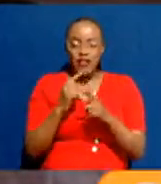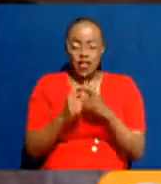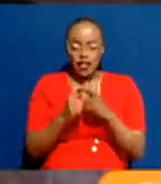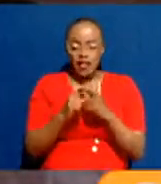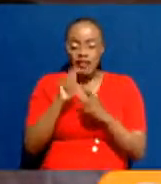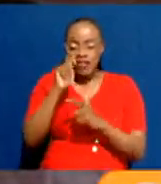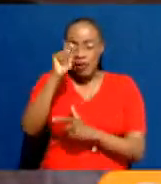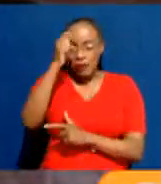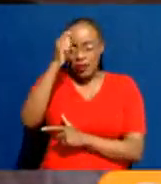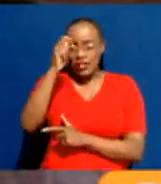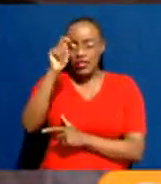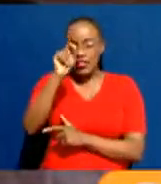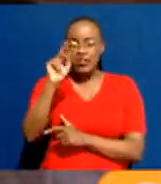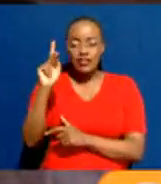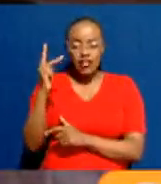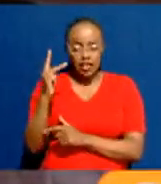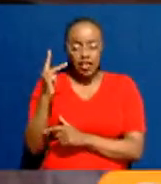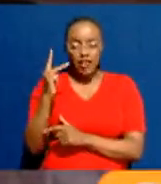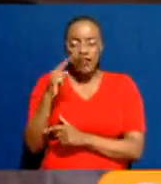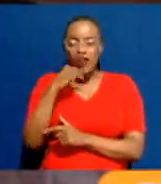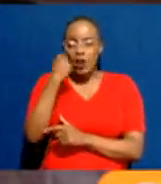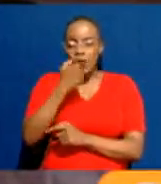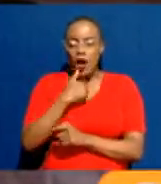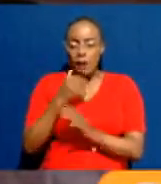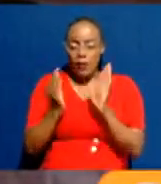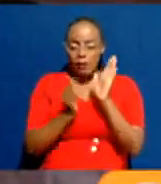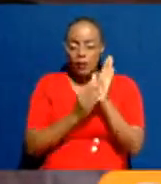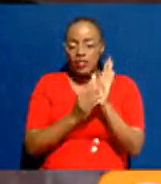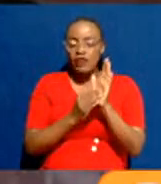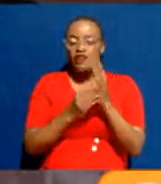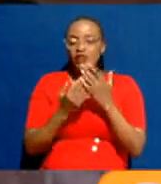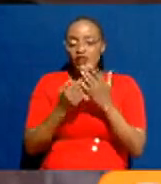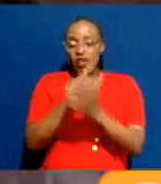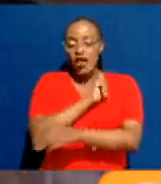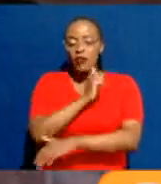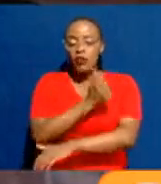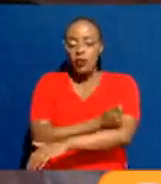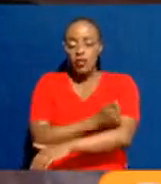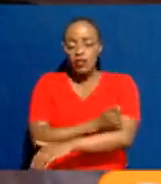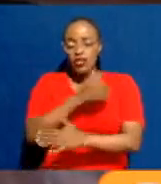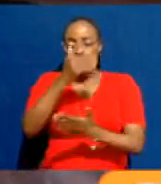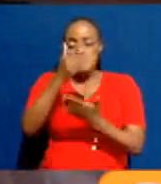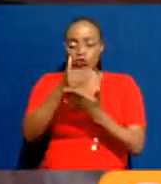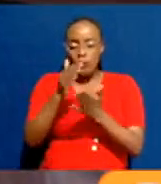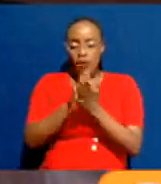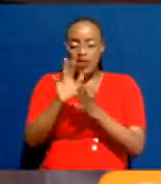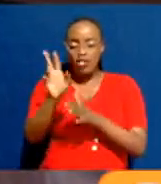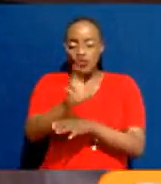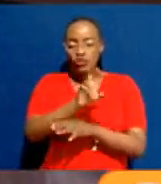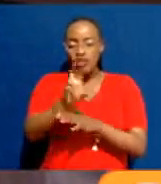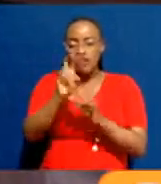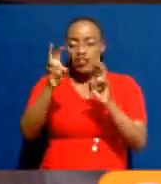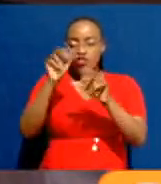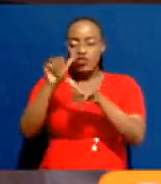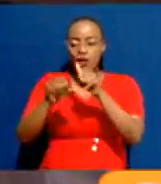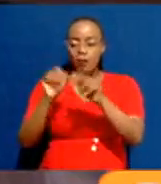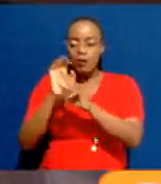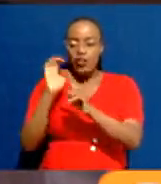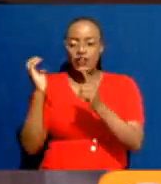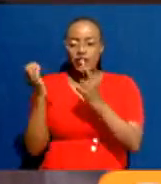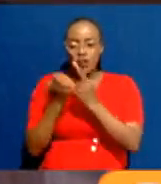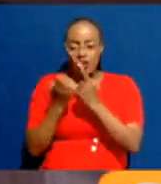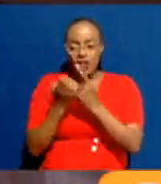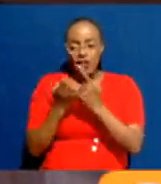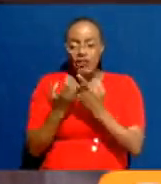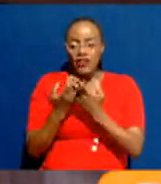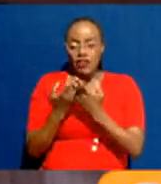Rais wa Jamhuri ya Kenya ameweka mamlaka ya kusimamia mambo ya environment